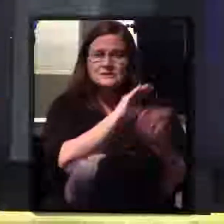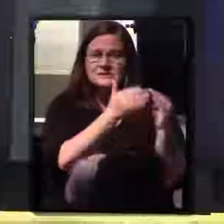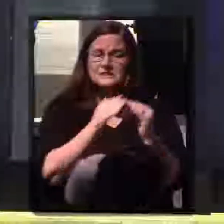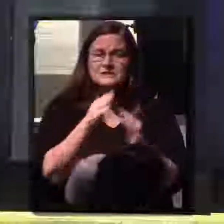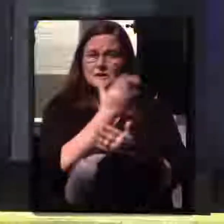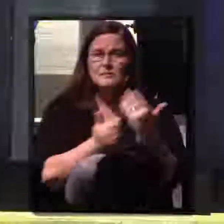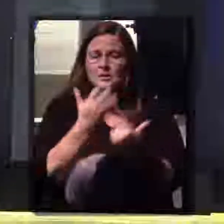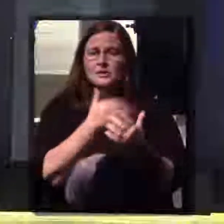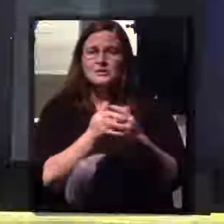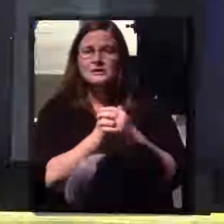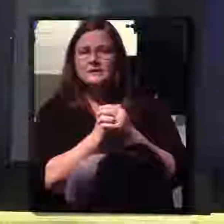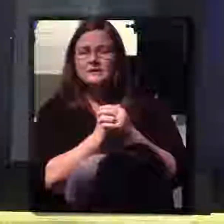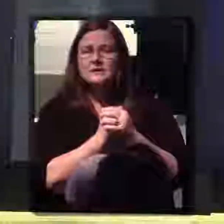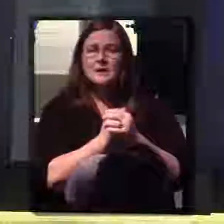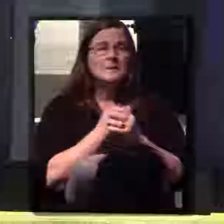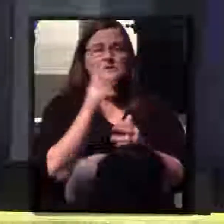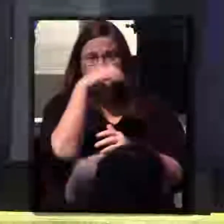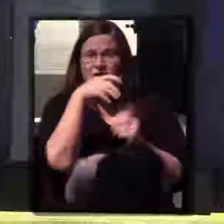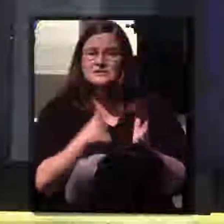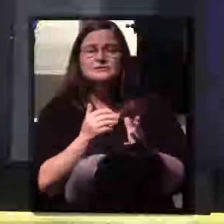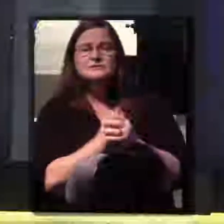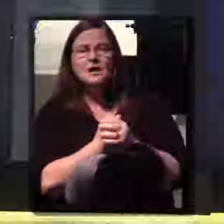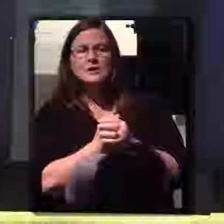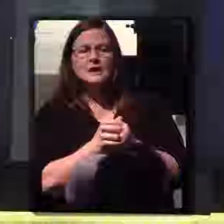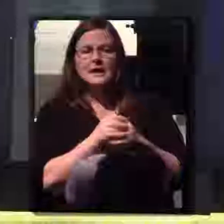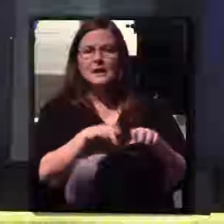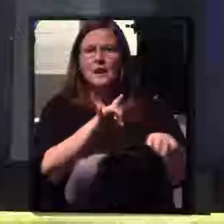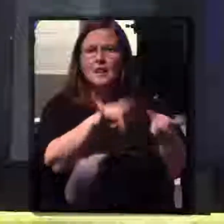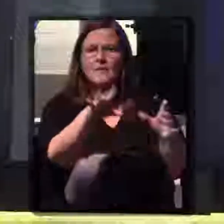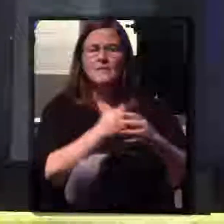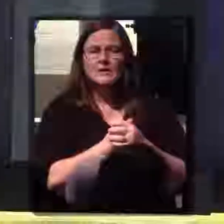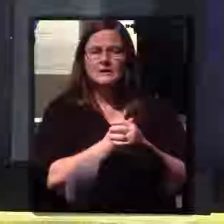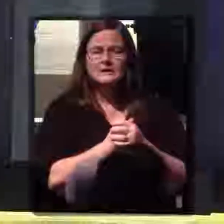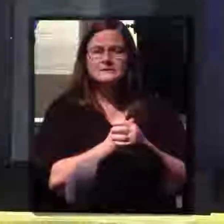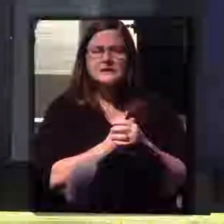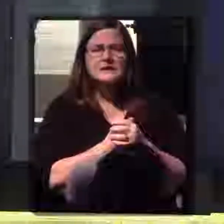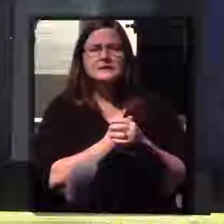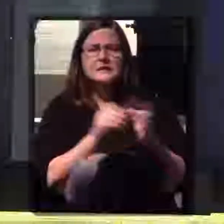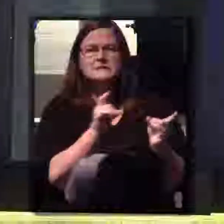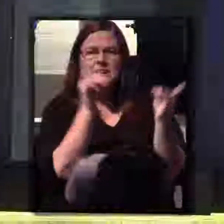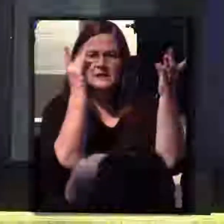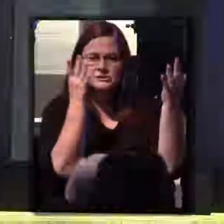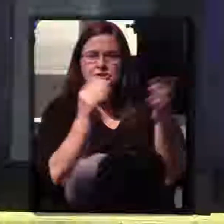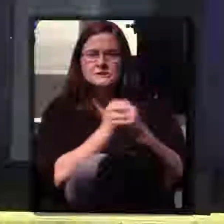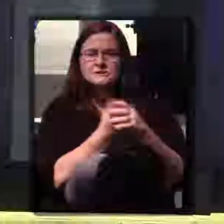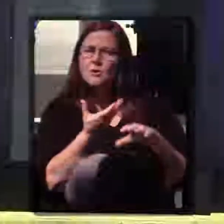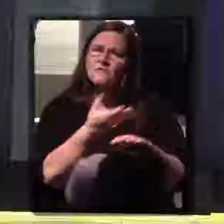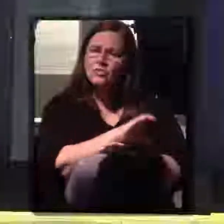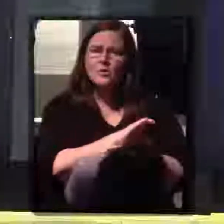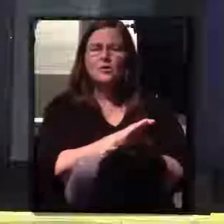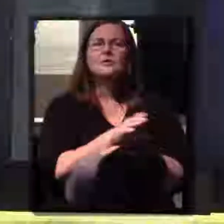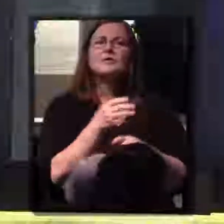land is desolate. Your cities are burned with fire. Your fields, strangers are devouring them in your presence. It